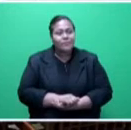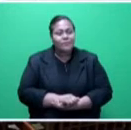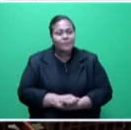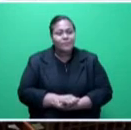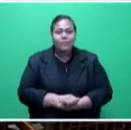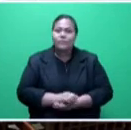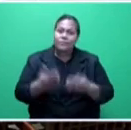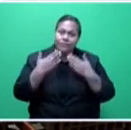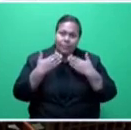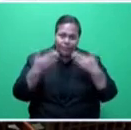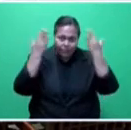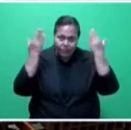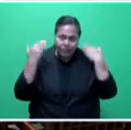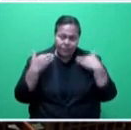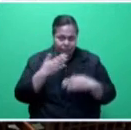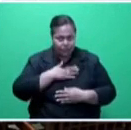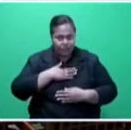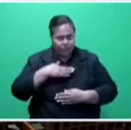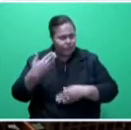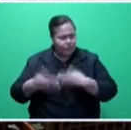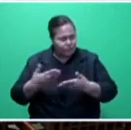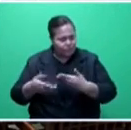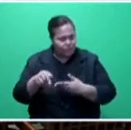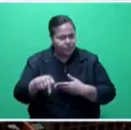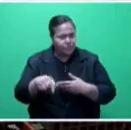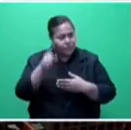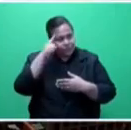Thank you, Honourable Speaker. Honourable Speaker, I want to speak on the motion by